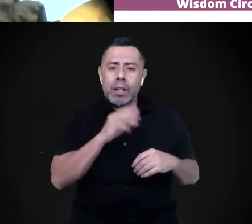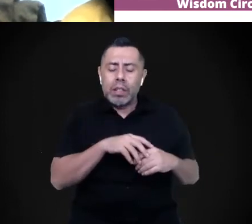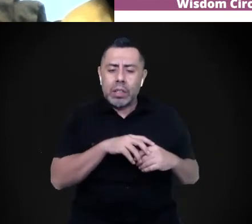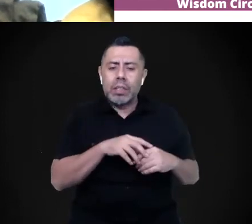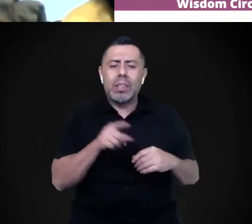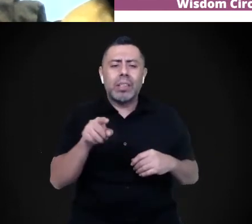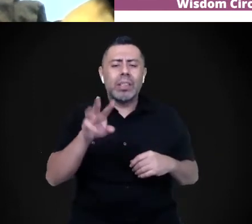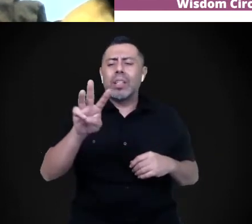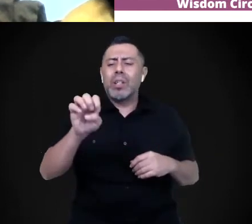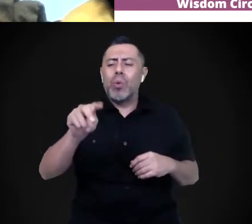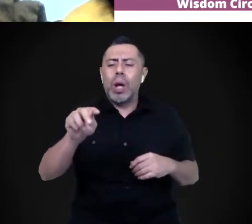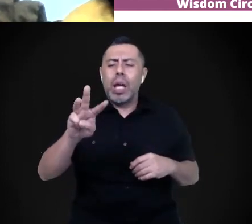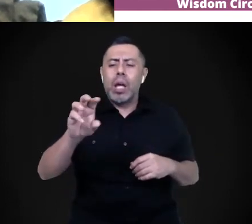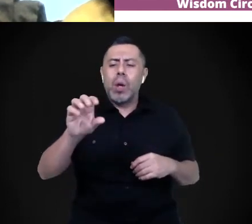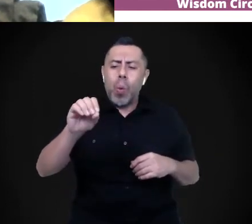in hand.